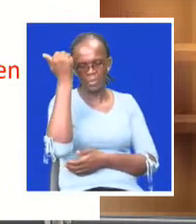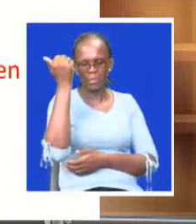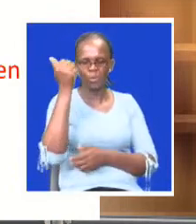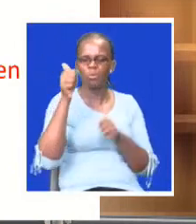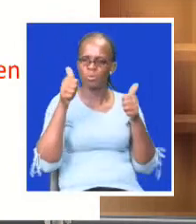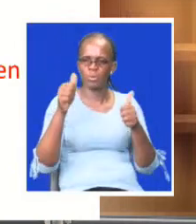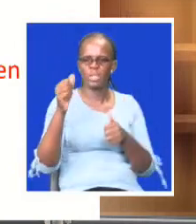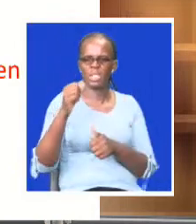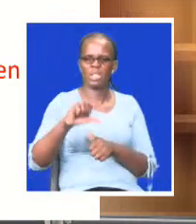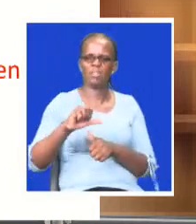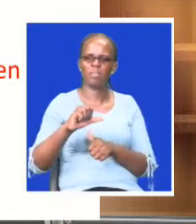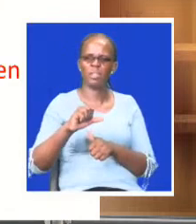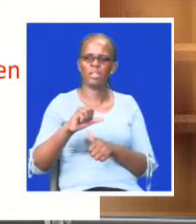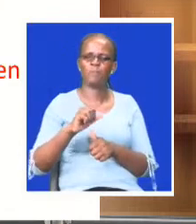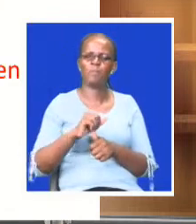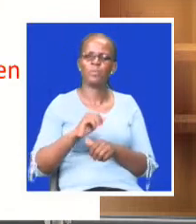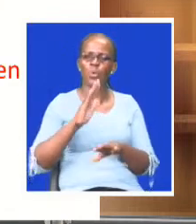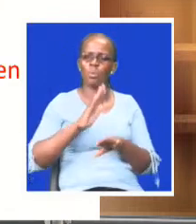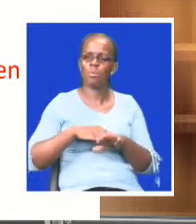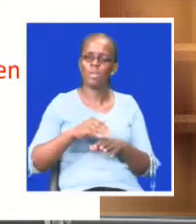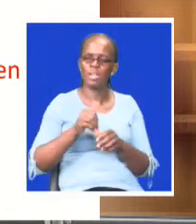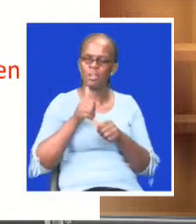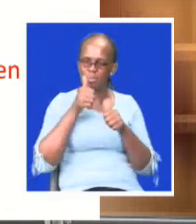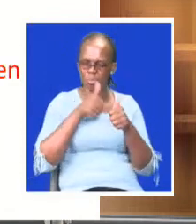evil. However,